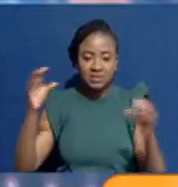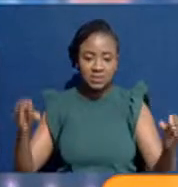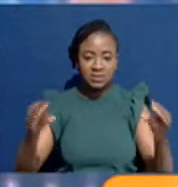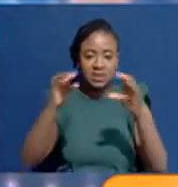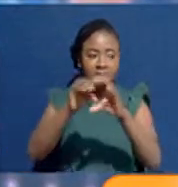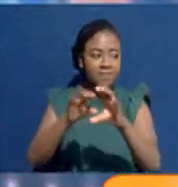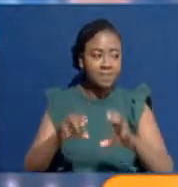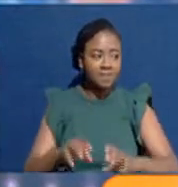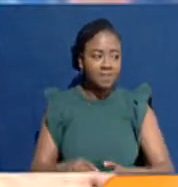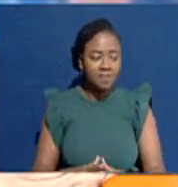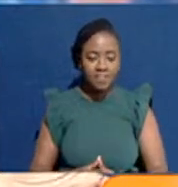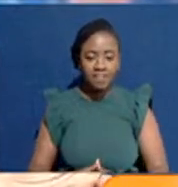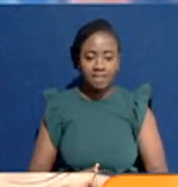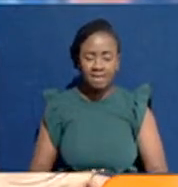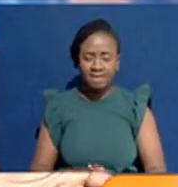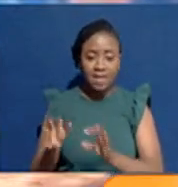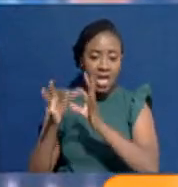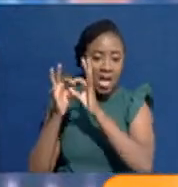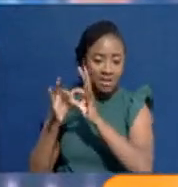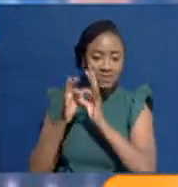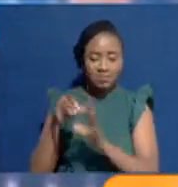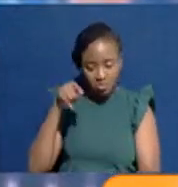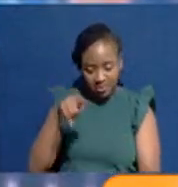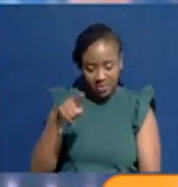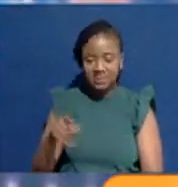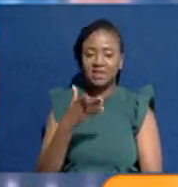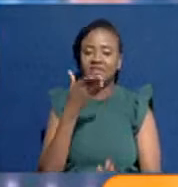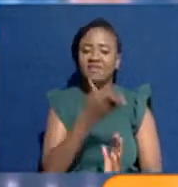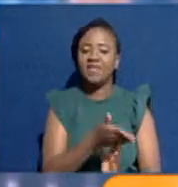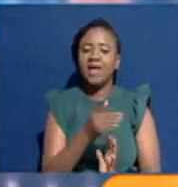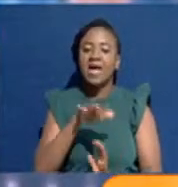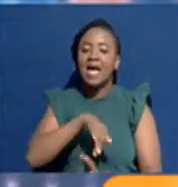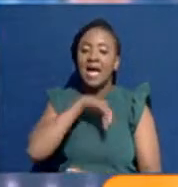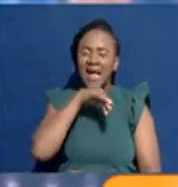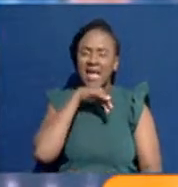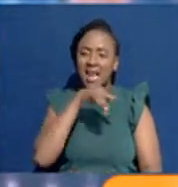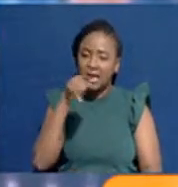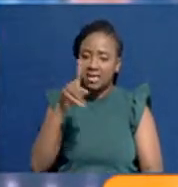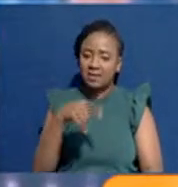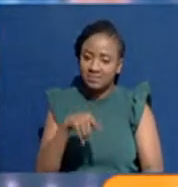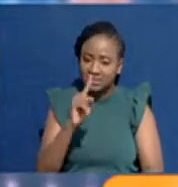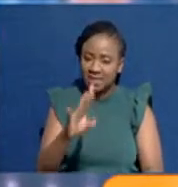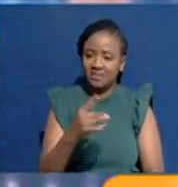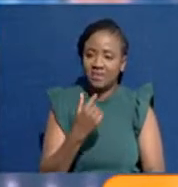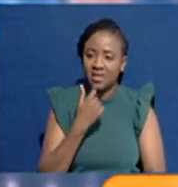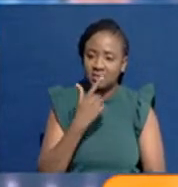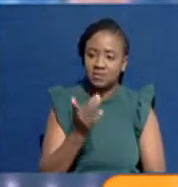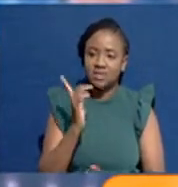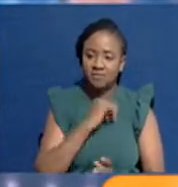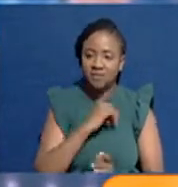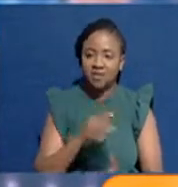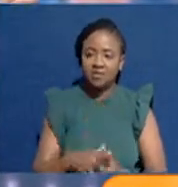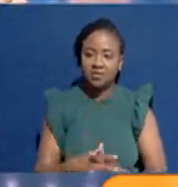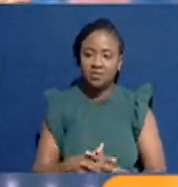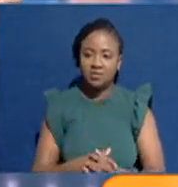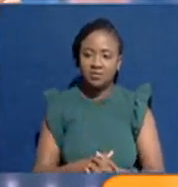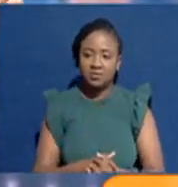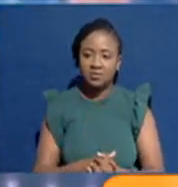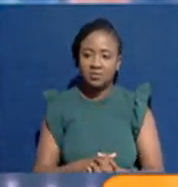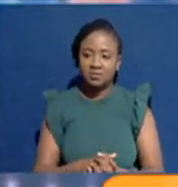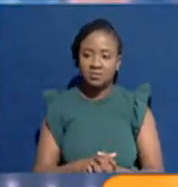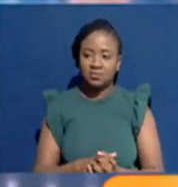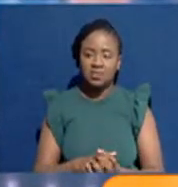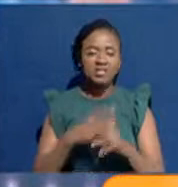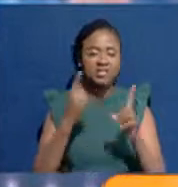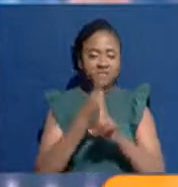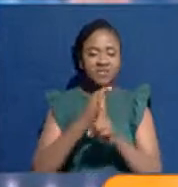proposal? Azimio. It's actually on record. Right Honorable Raila Odinga saying that in political rallies and different serious meetings.